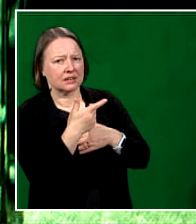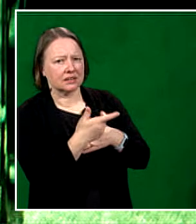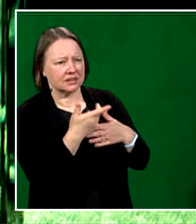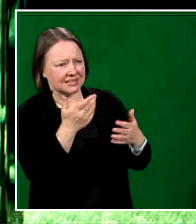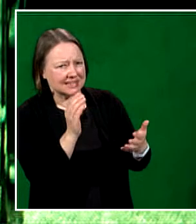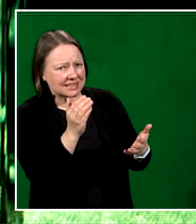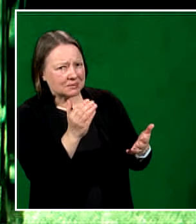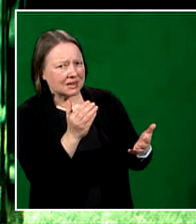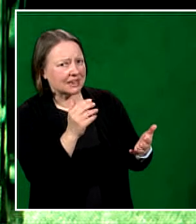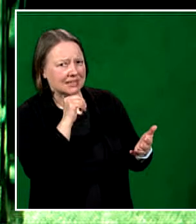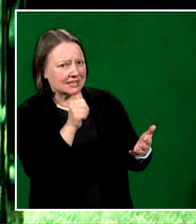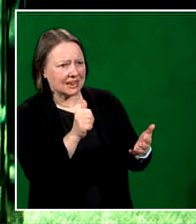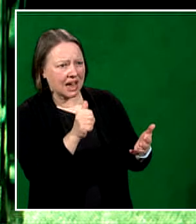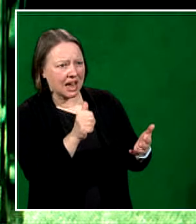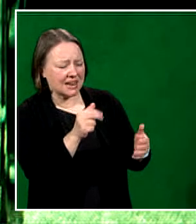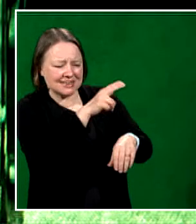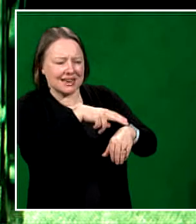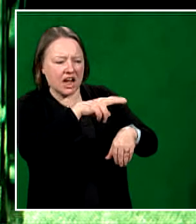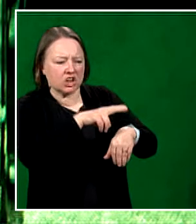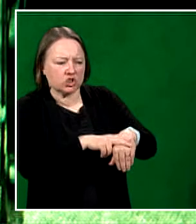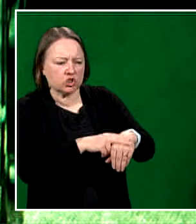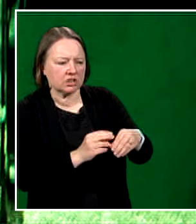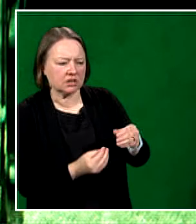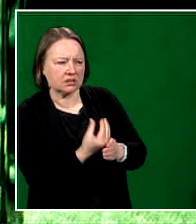it seems like it's not a naturally occurring protein.